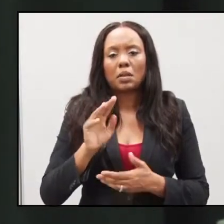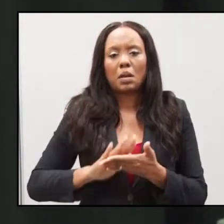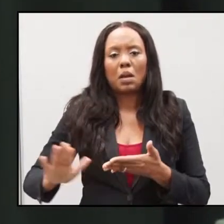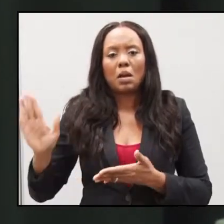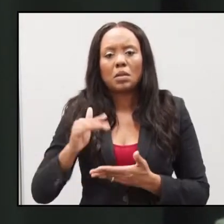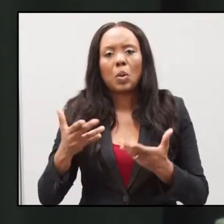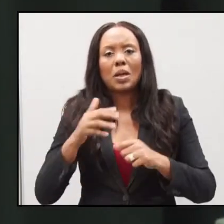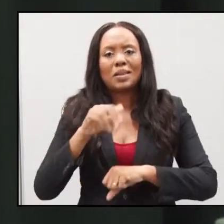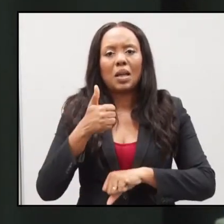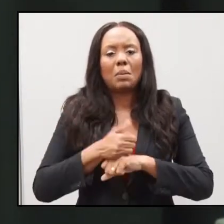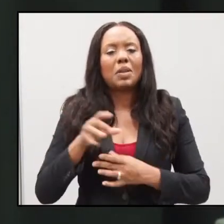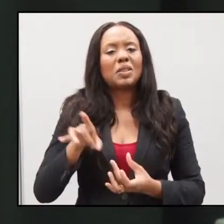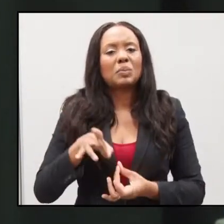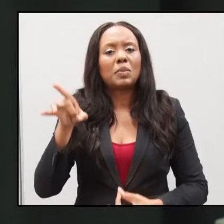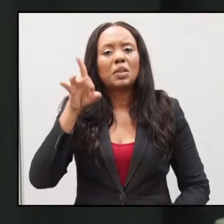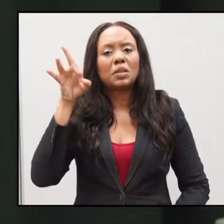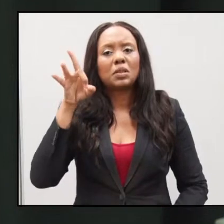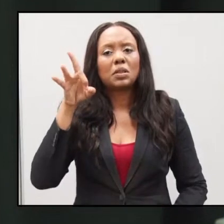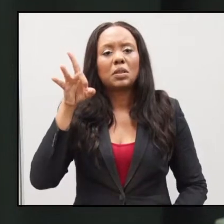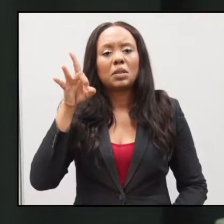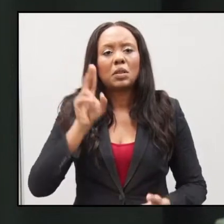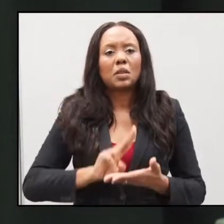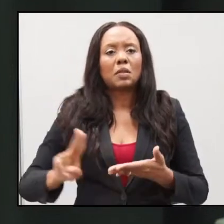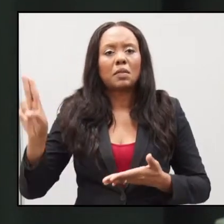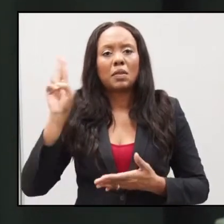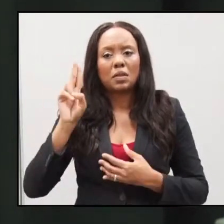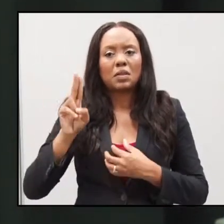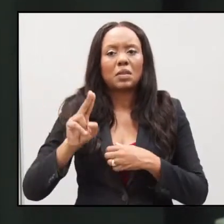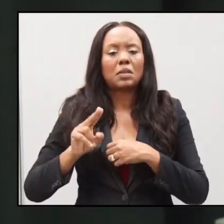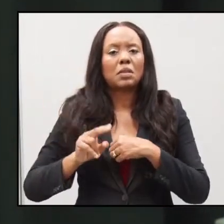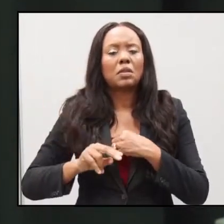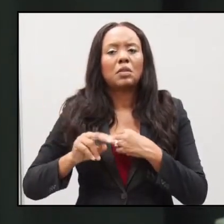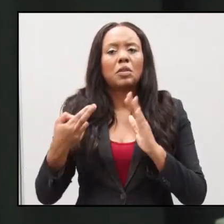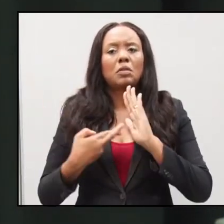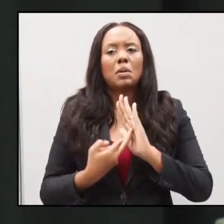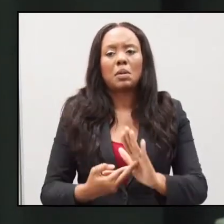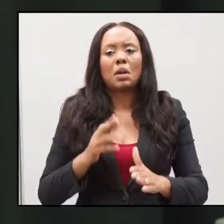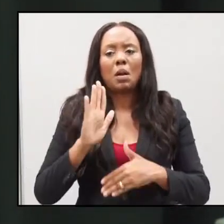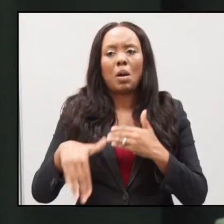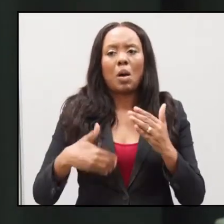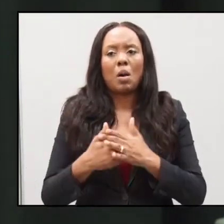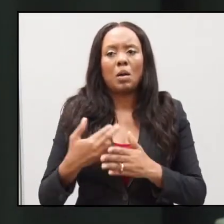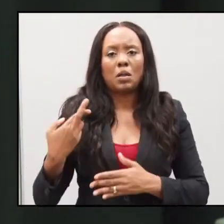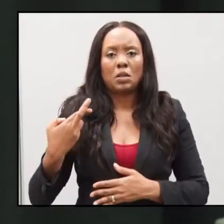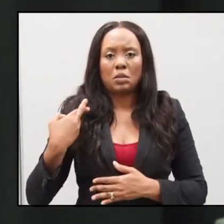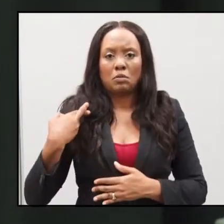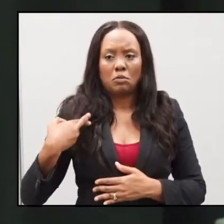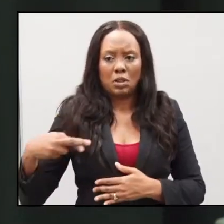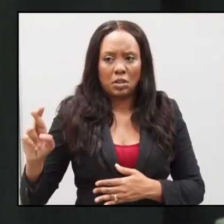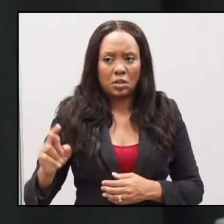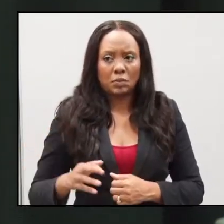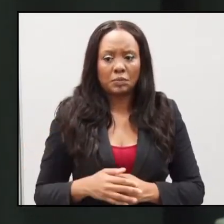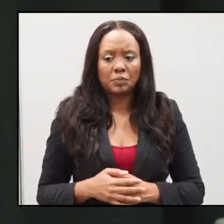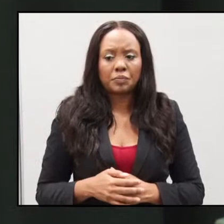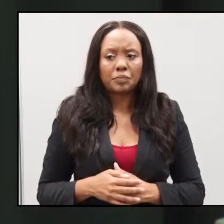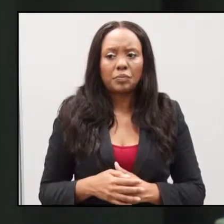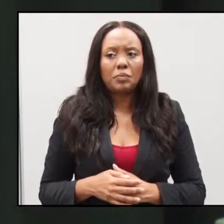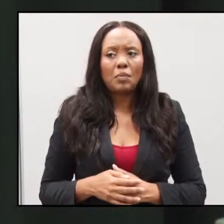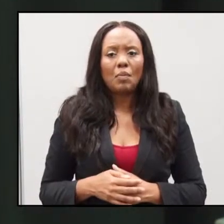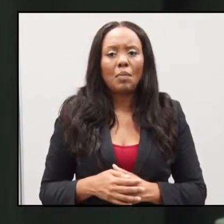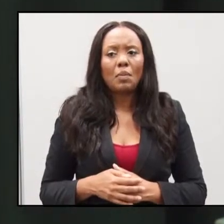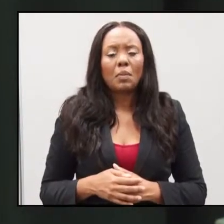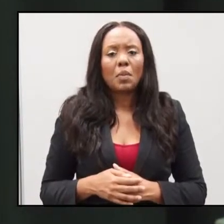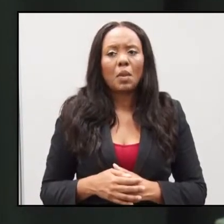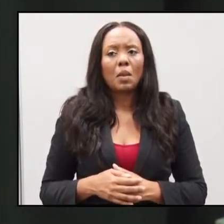not just the Abrahamic faiths, but all of the religions of the world, because we believe that Barbados can be that place